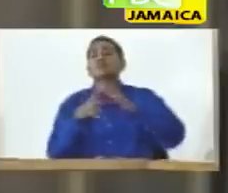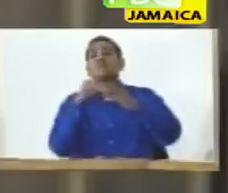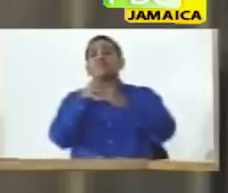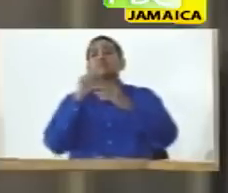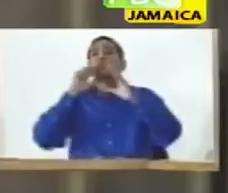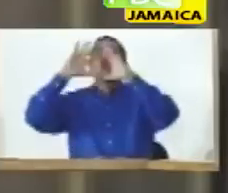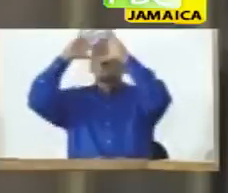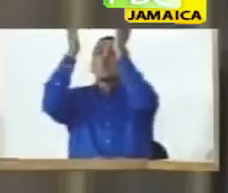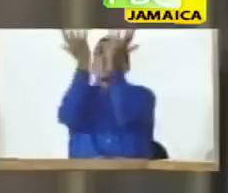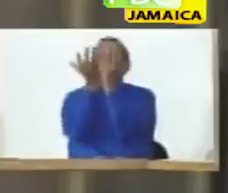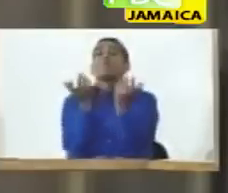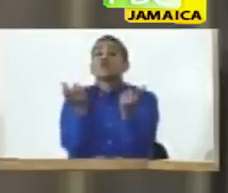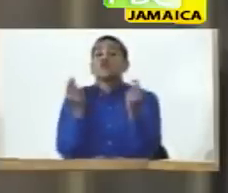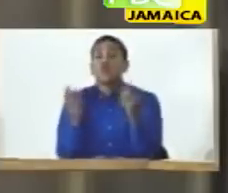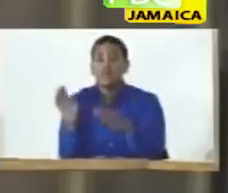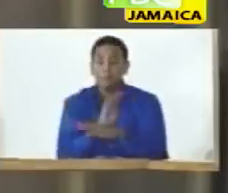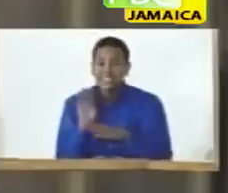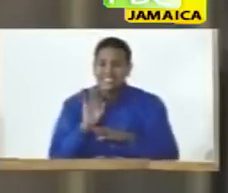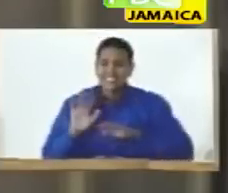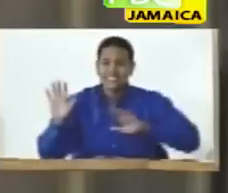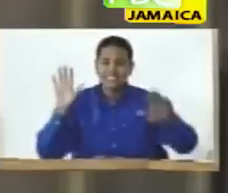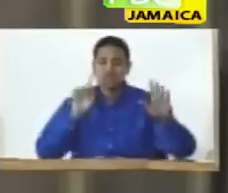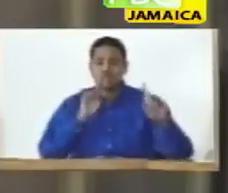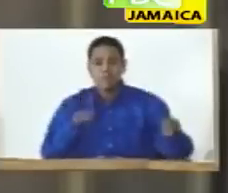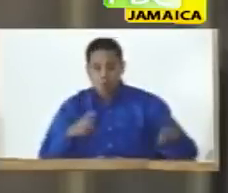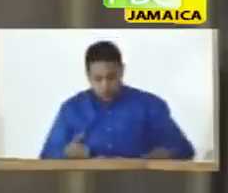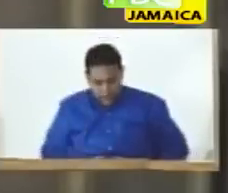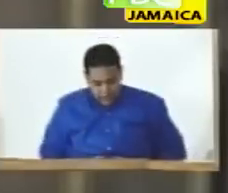Global Doing Business report.